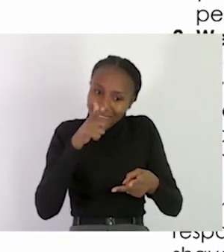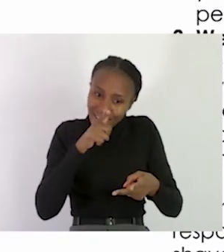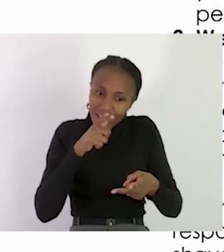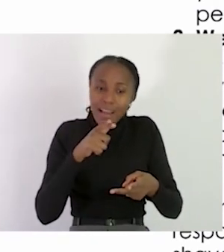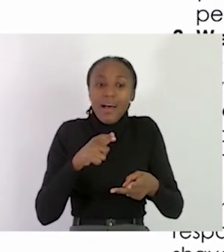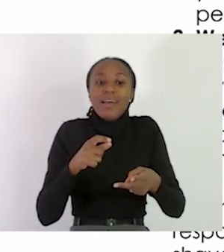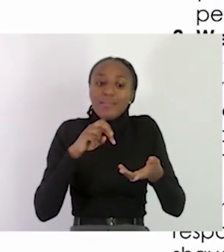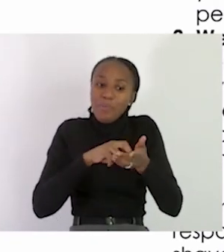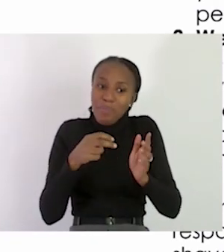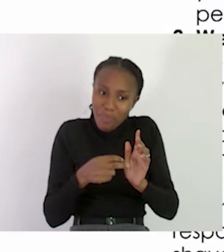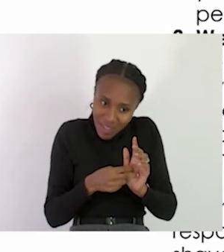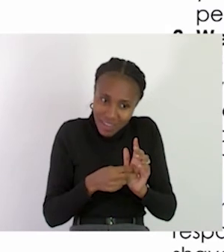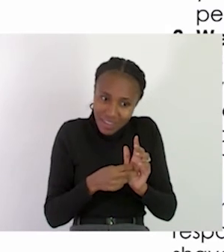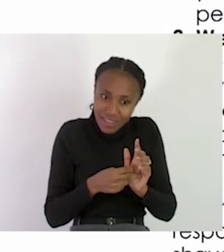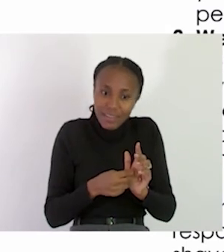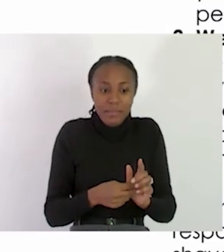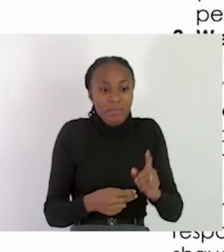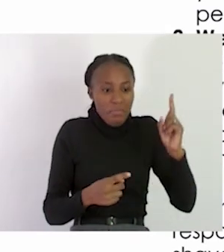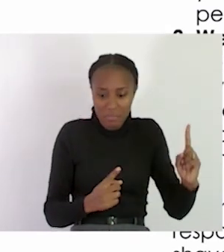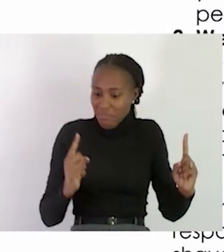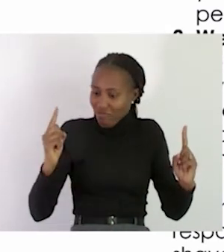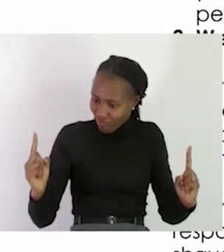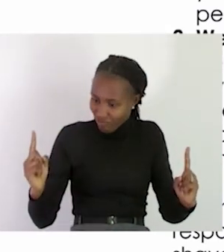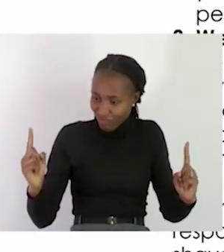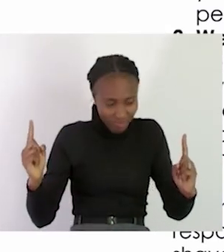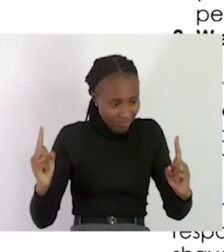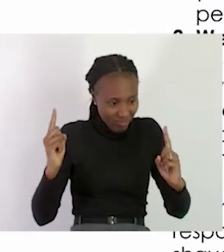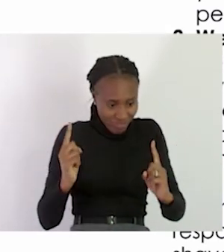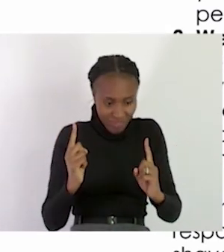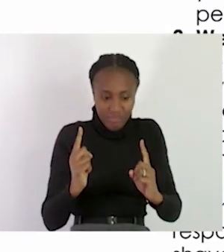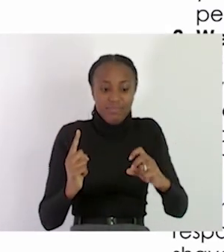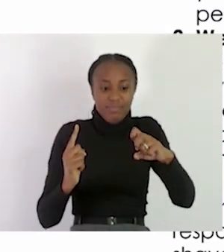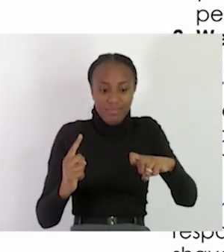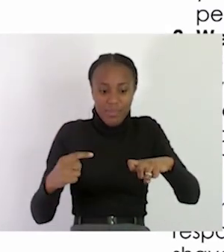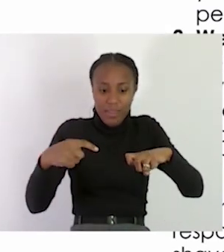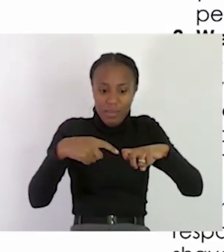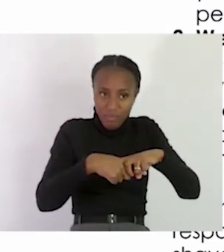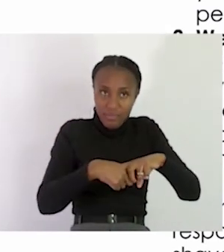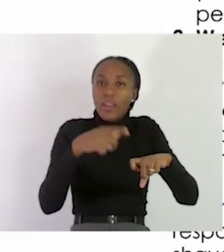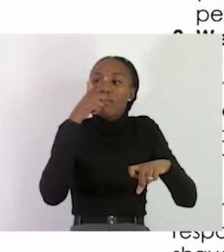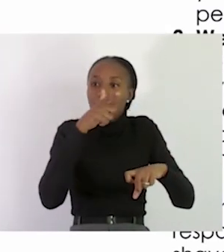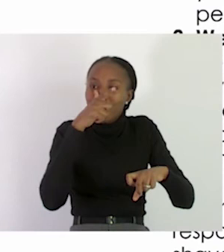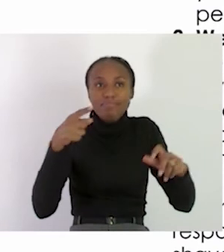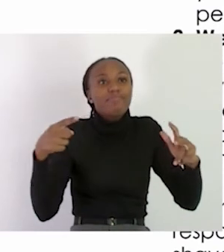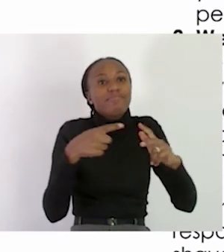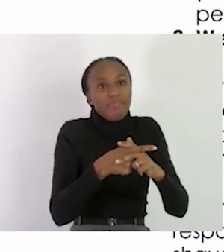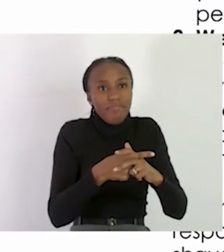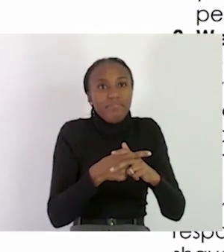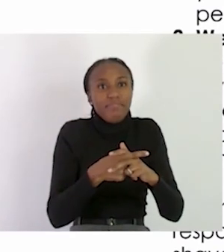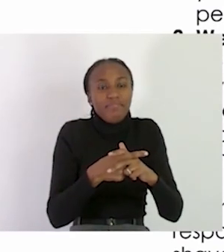intercourse. Sexual intercourse is the physical act between people involving the reproductive